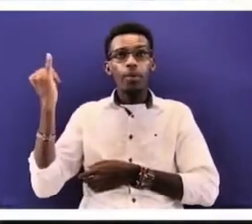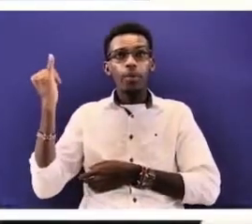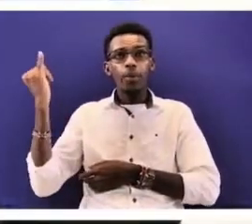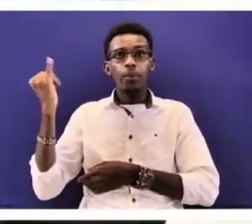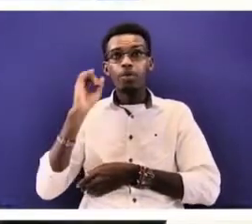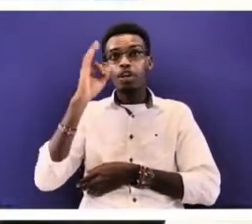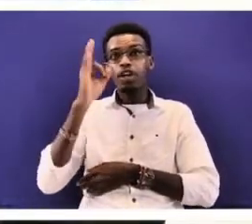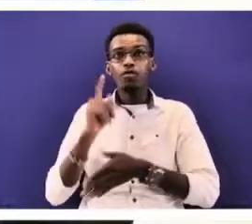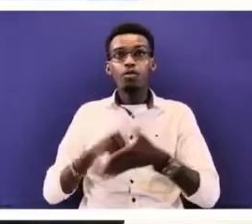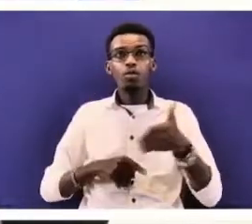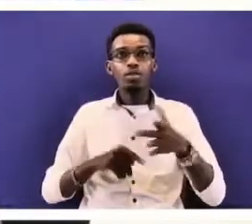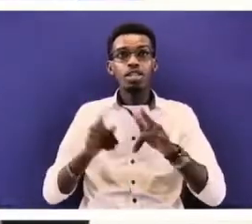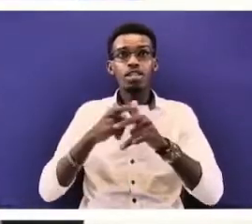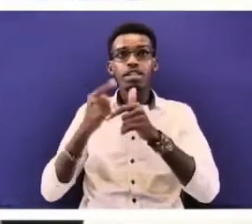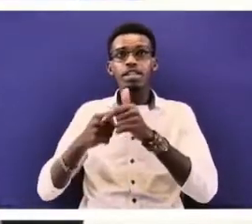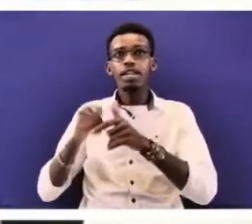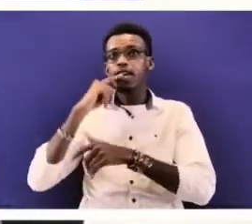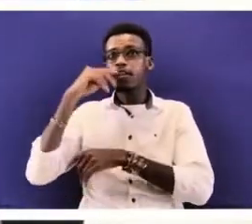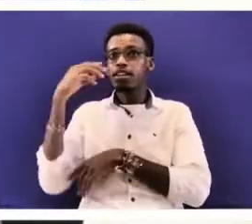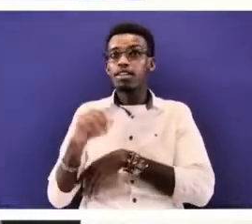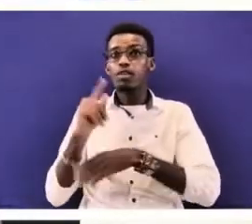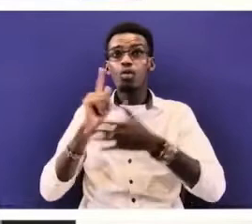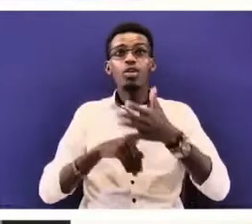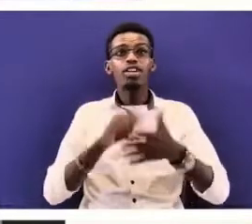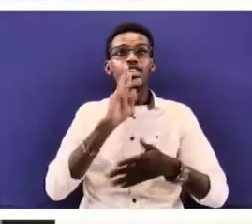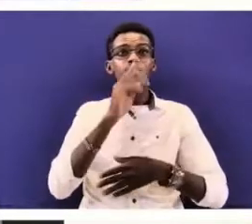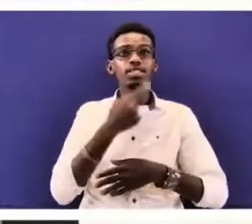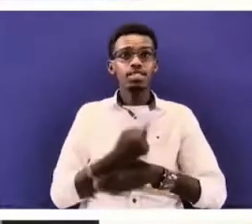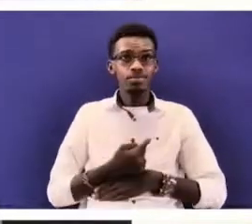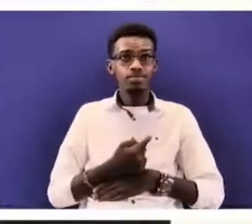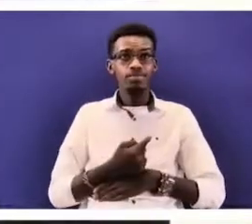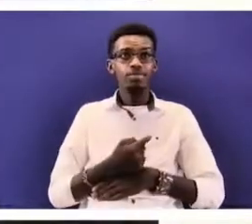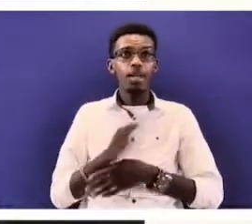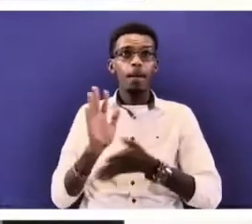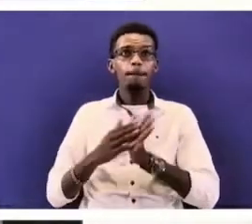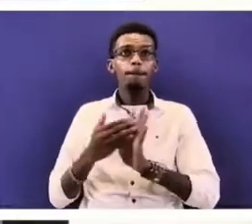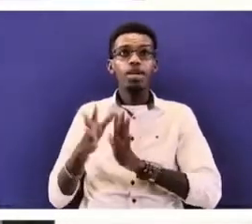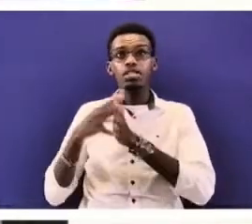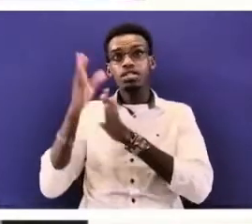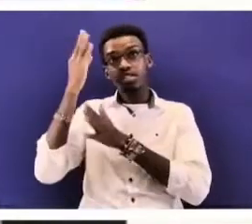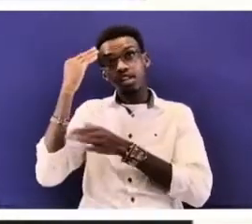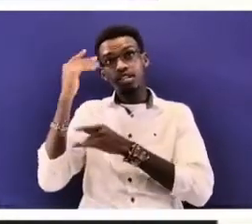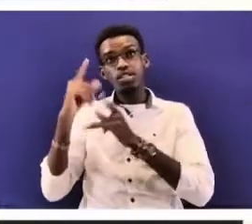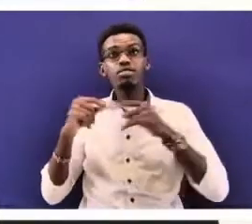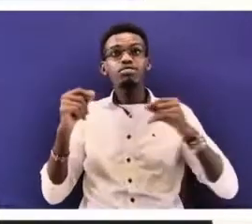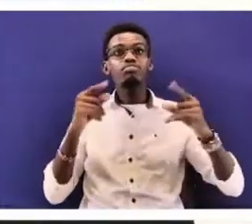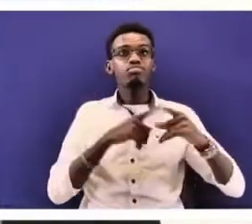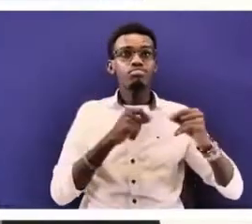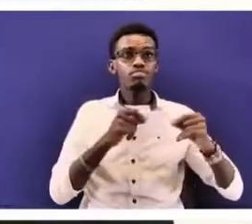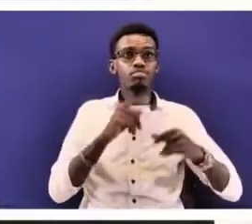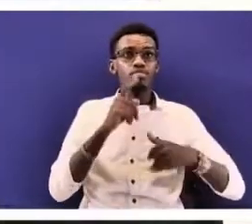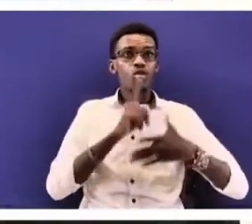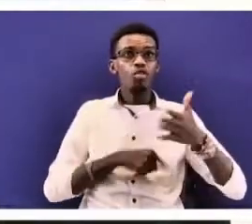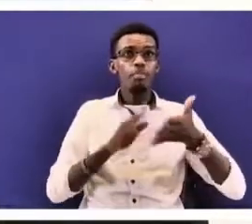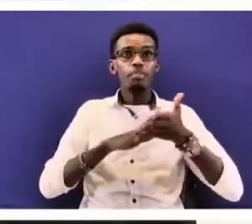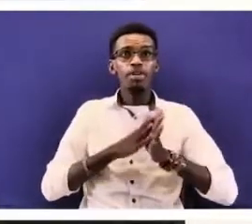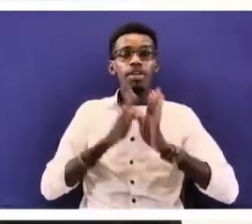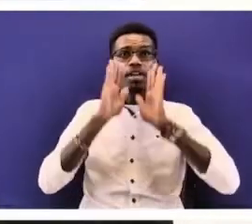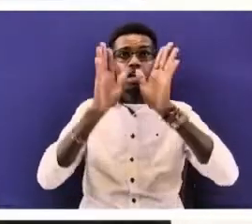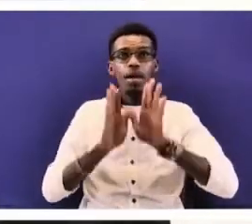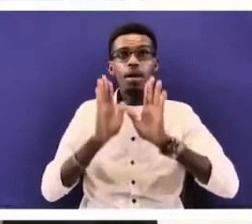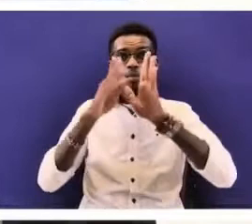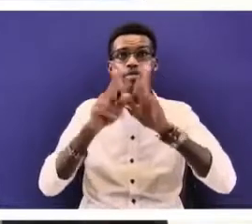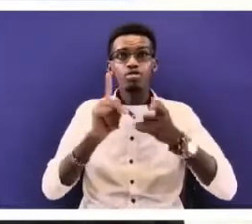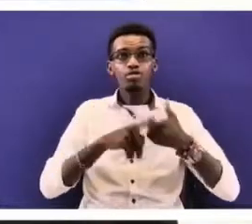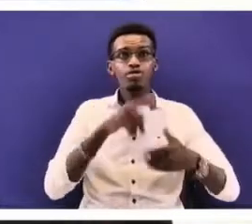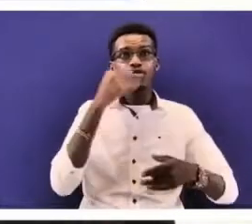if he would have read the word, because he's been studying this passage, and this passage becomes part and parcel